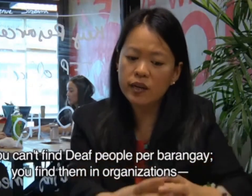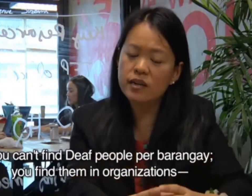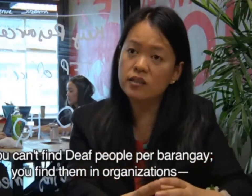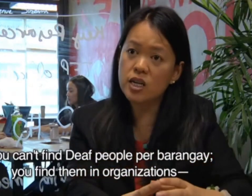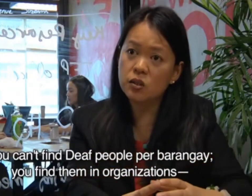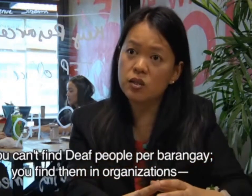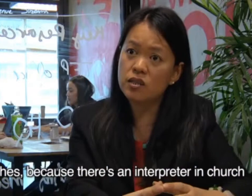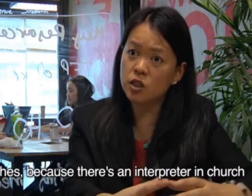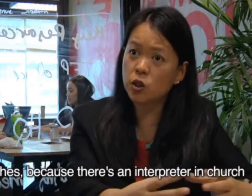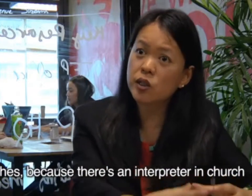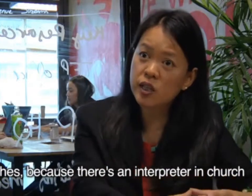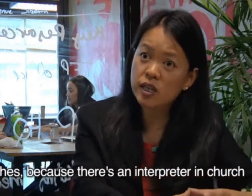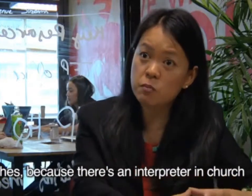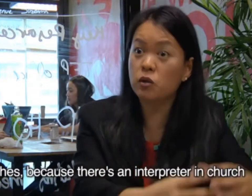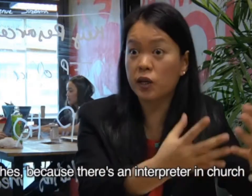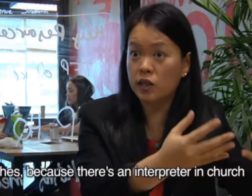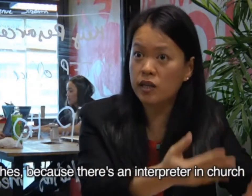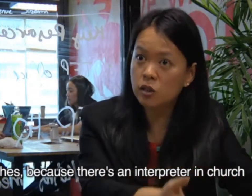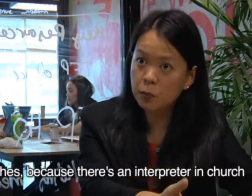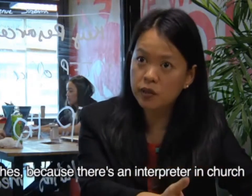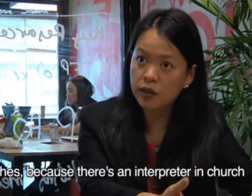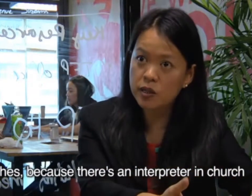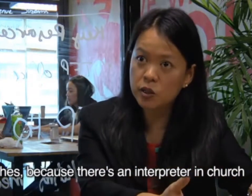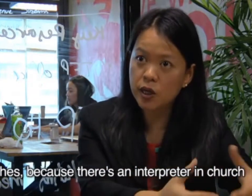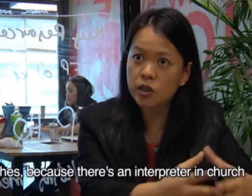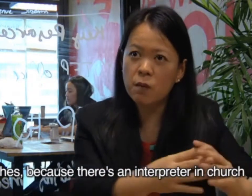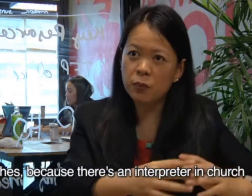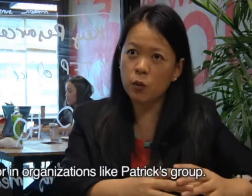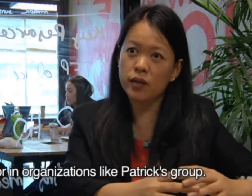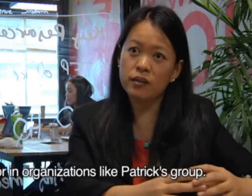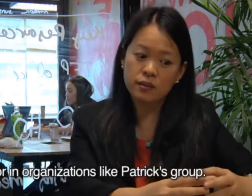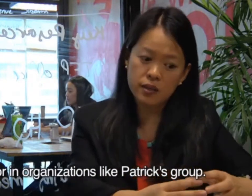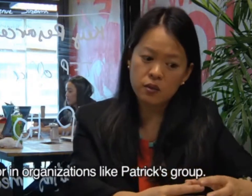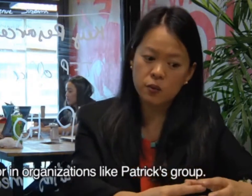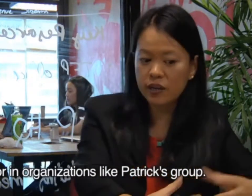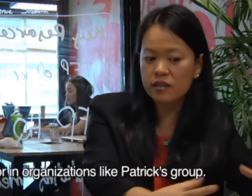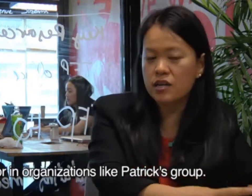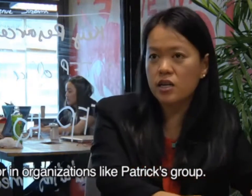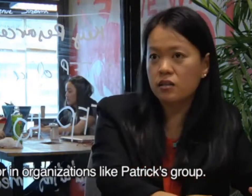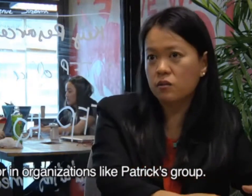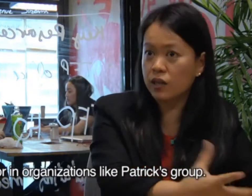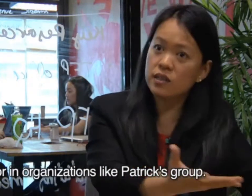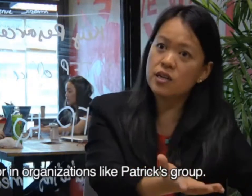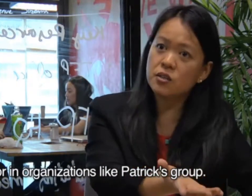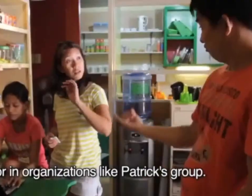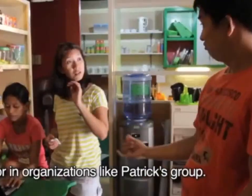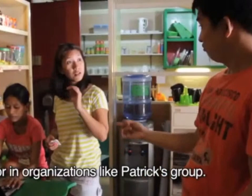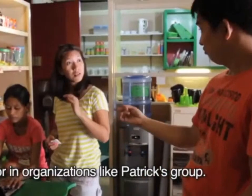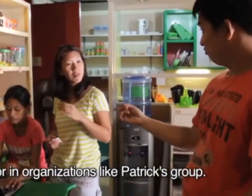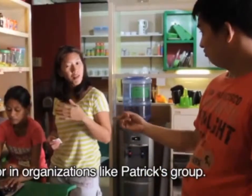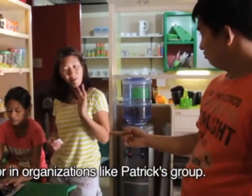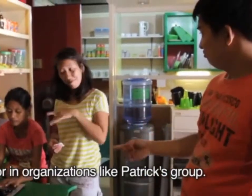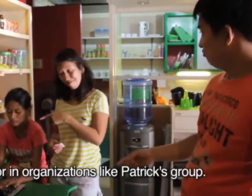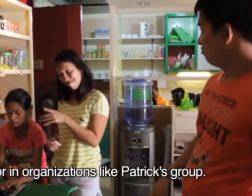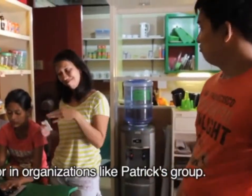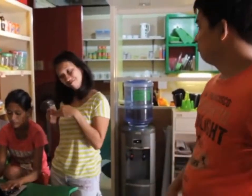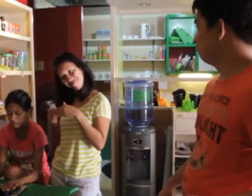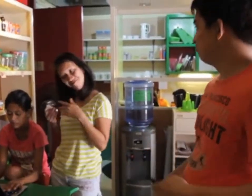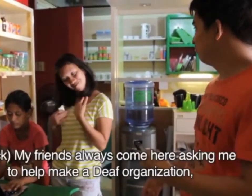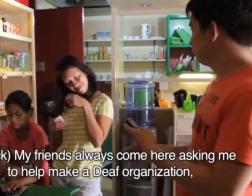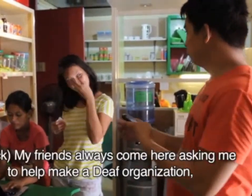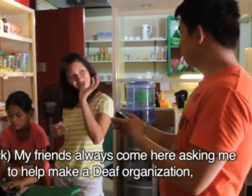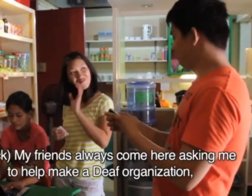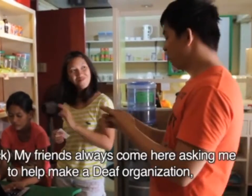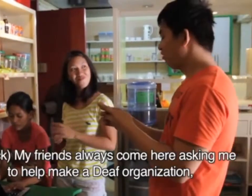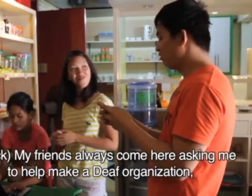in organizations, in churches, because there's an interpreter in church, or in organizations like with Patrick's group.